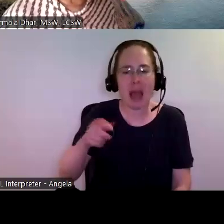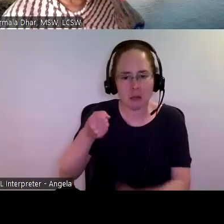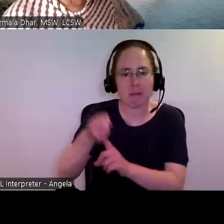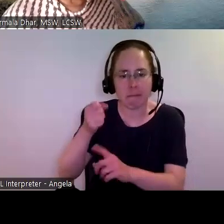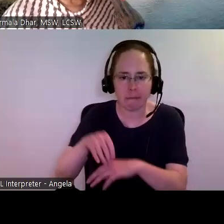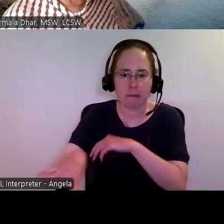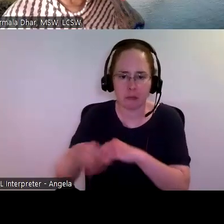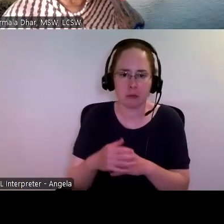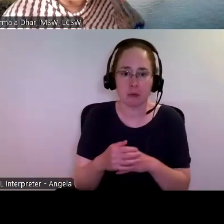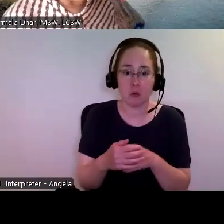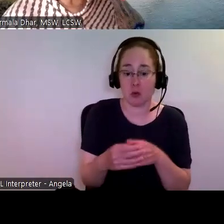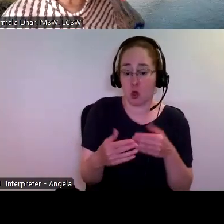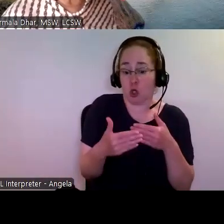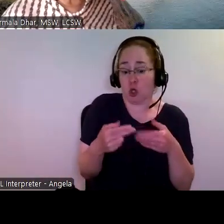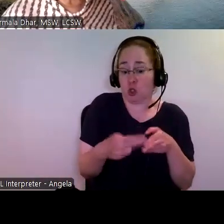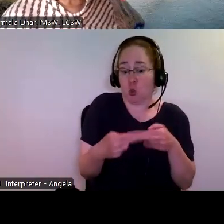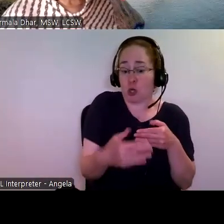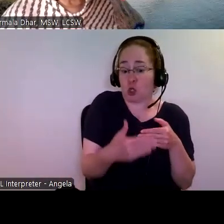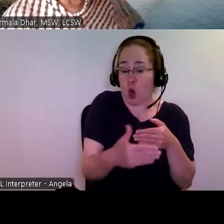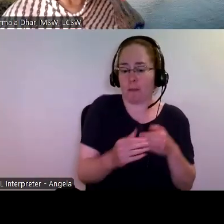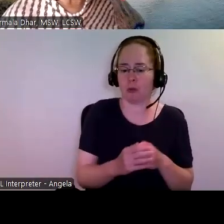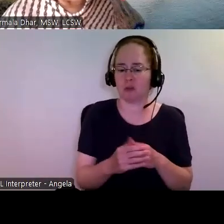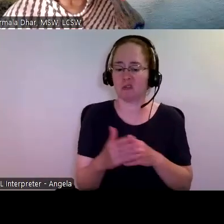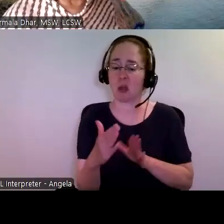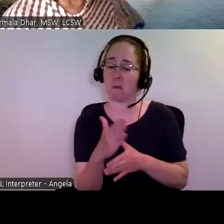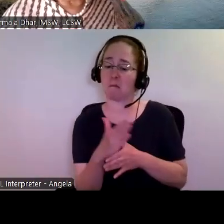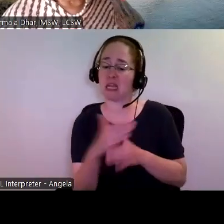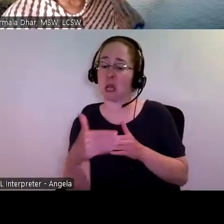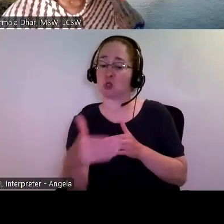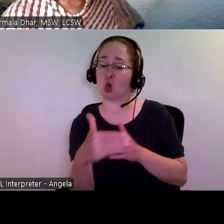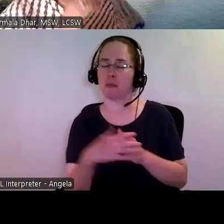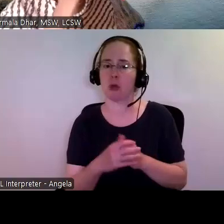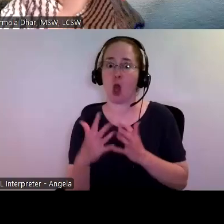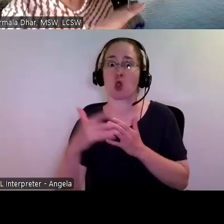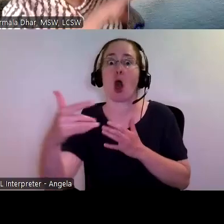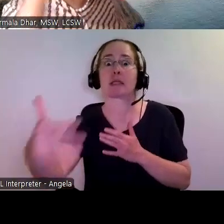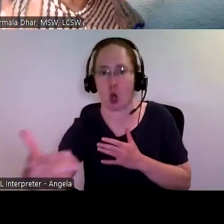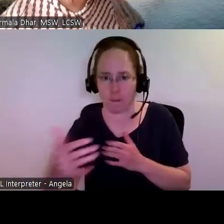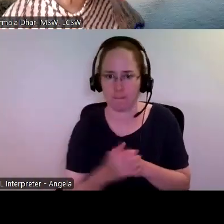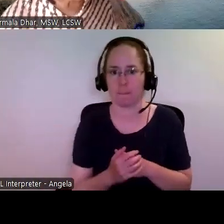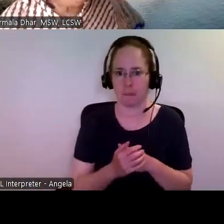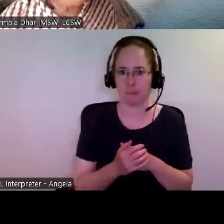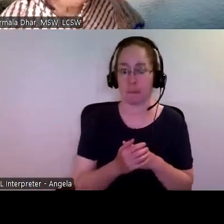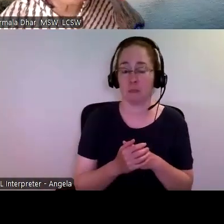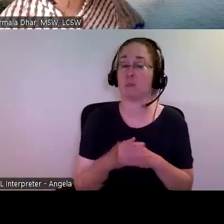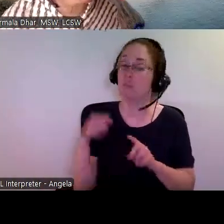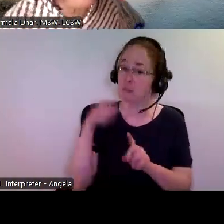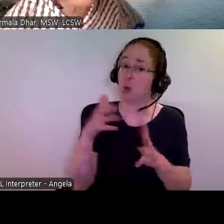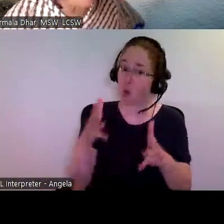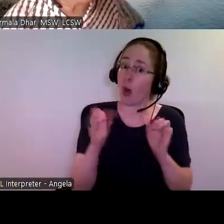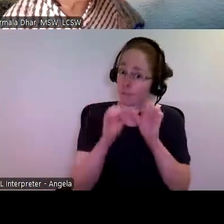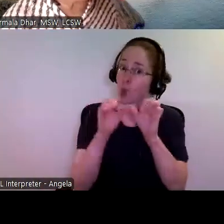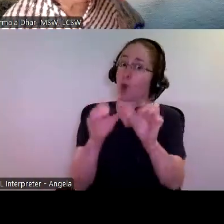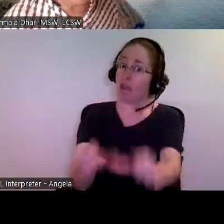term, medium term, and long term. Ultimately, we want these to be